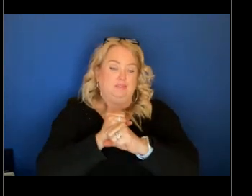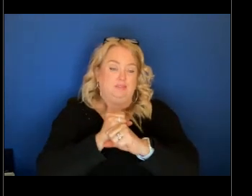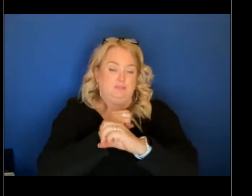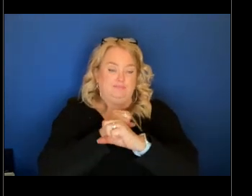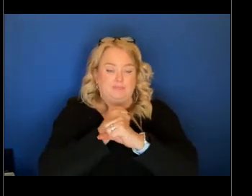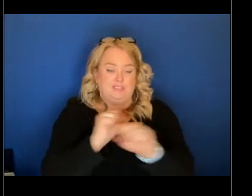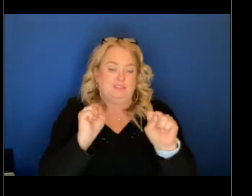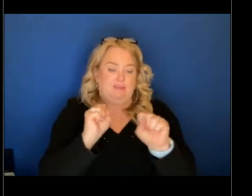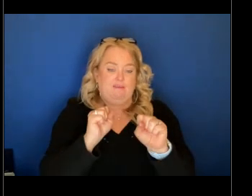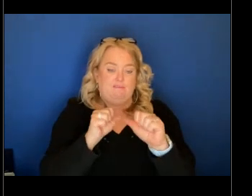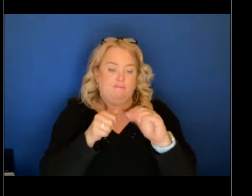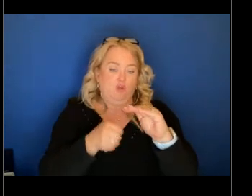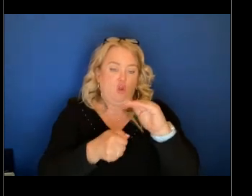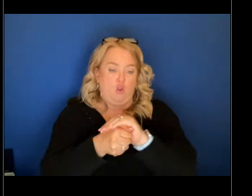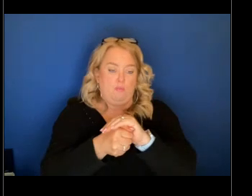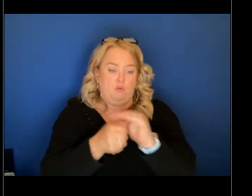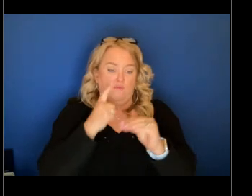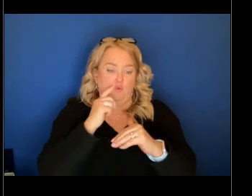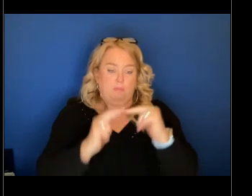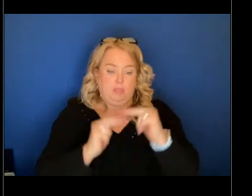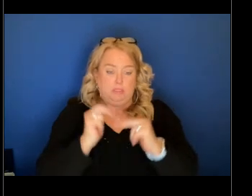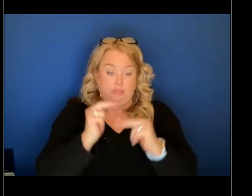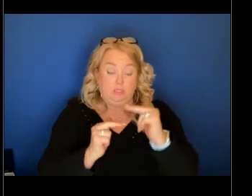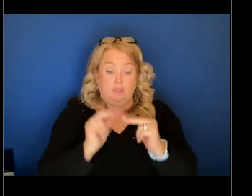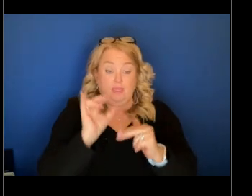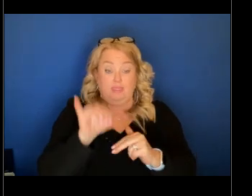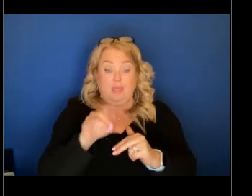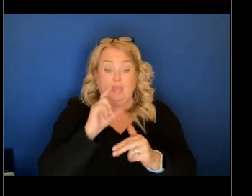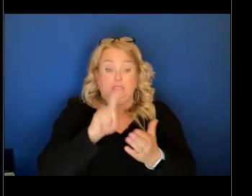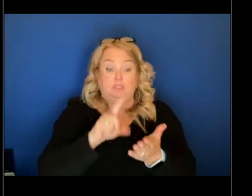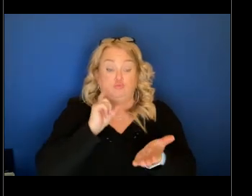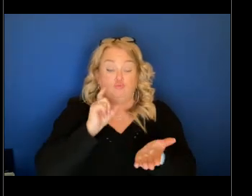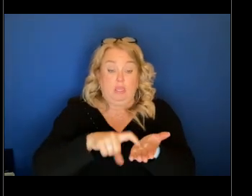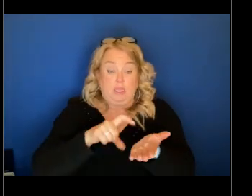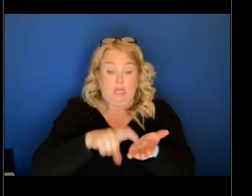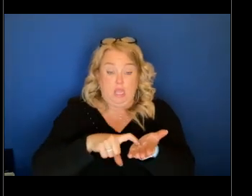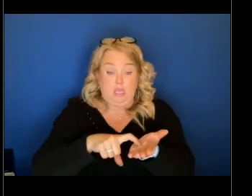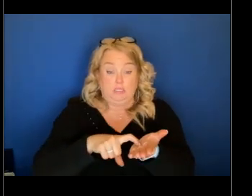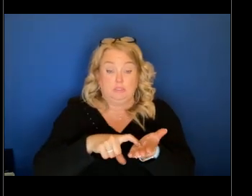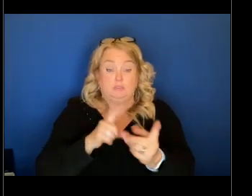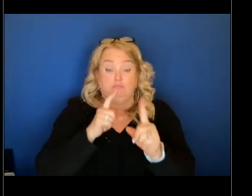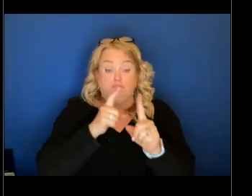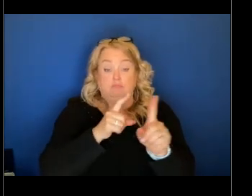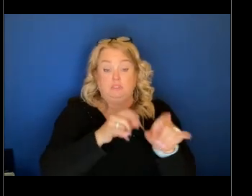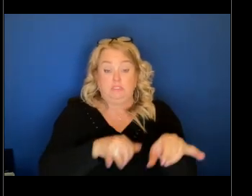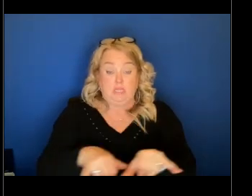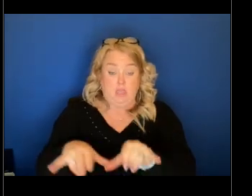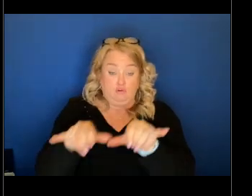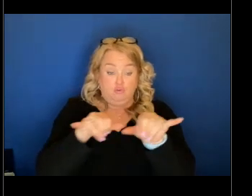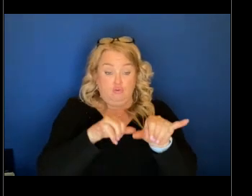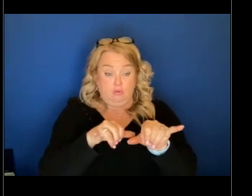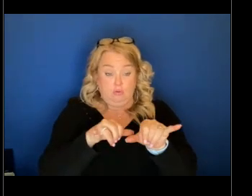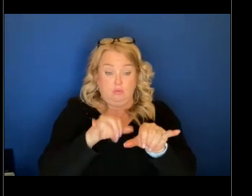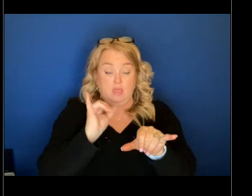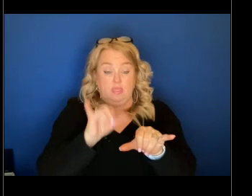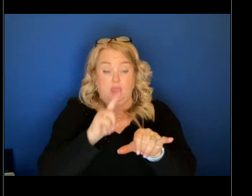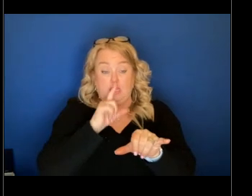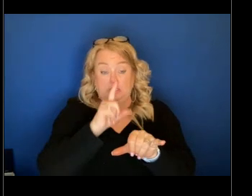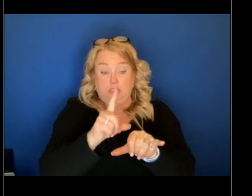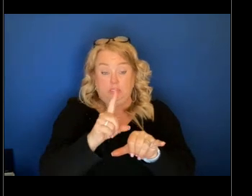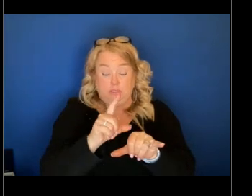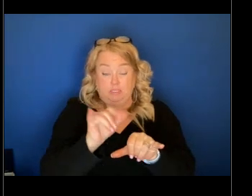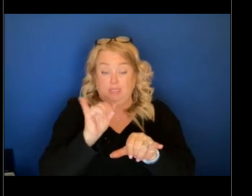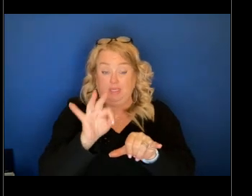building projects. A safe harbor is a recognized objective standard that,